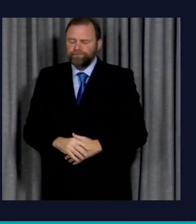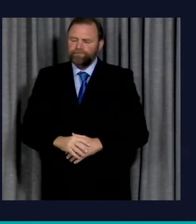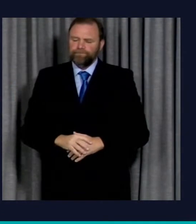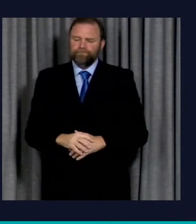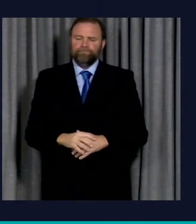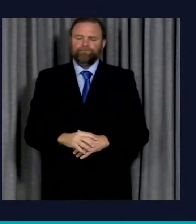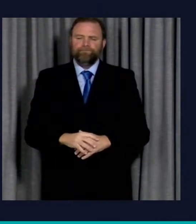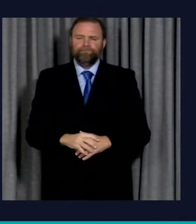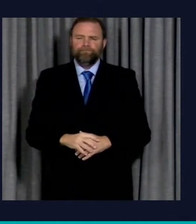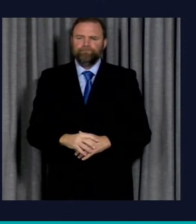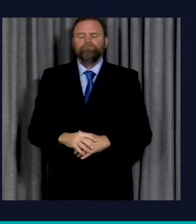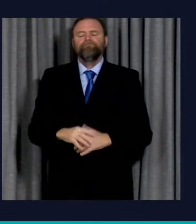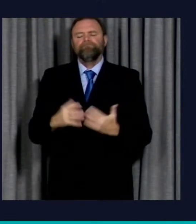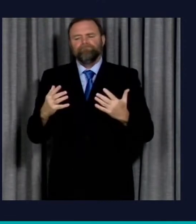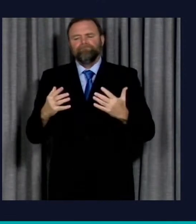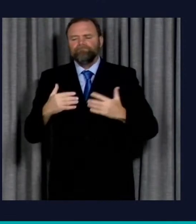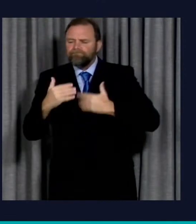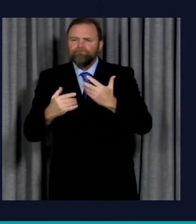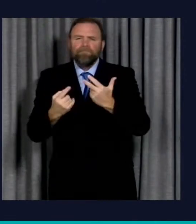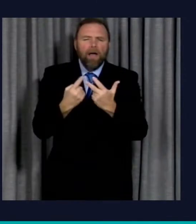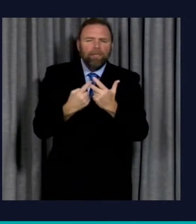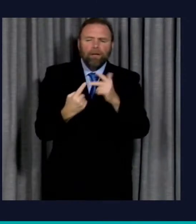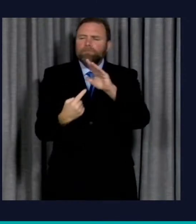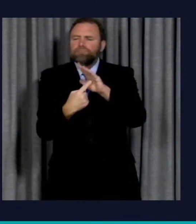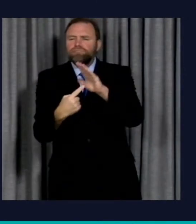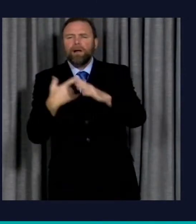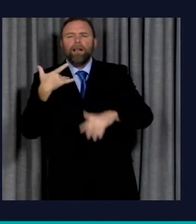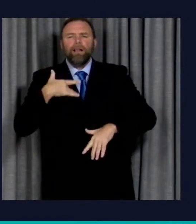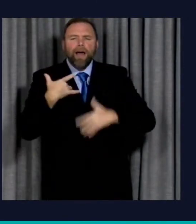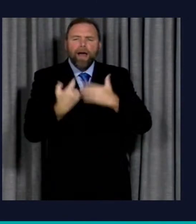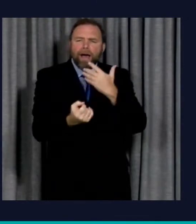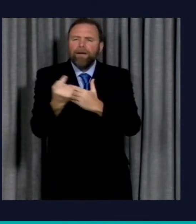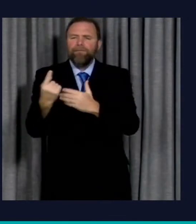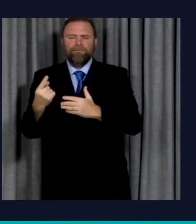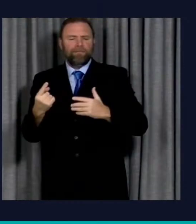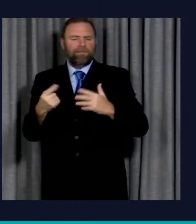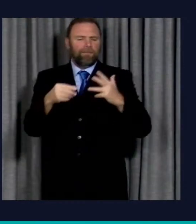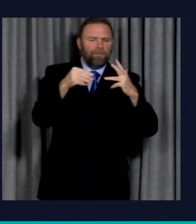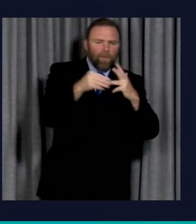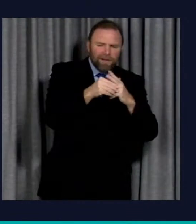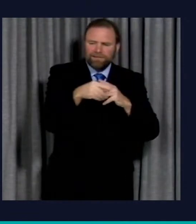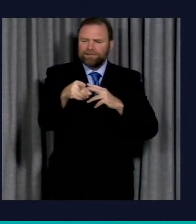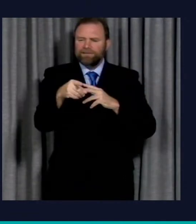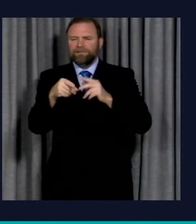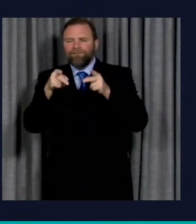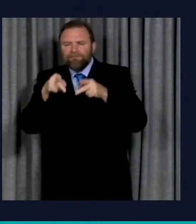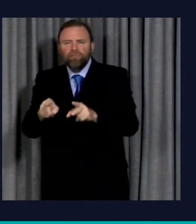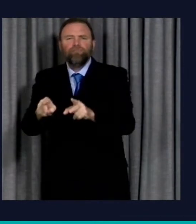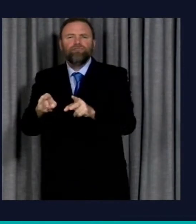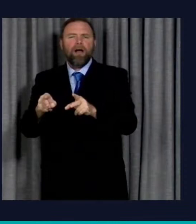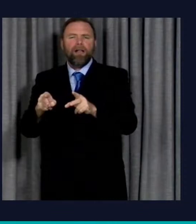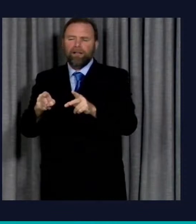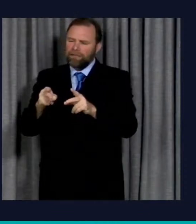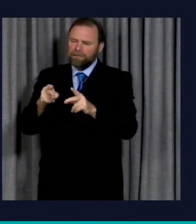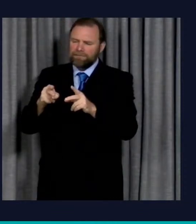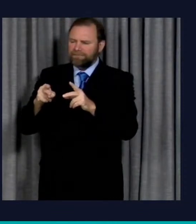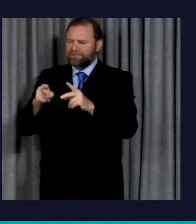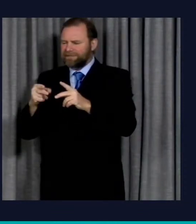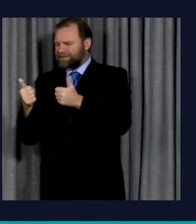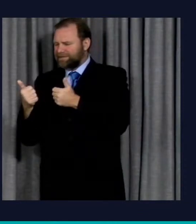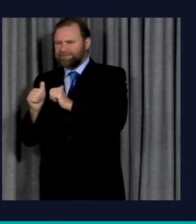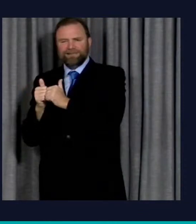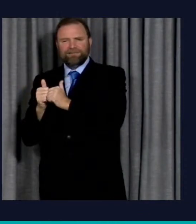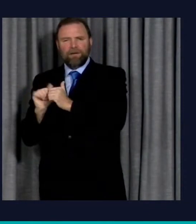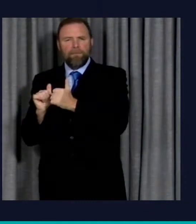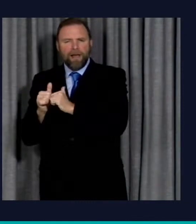For important life events, such as weddings, civil partnerships, funerals and wakes, the number who can attend will